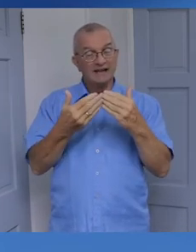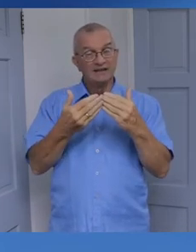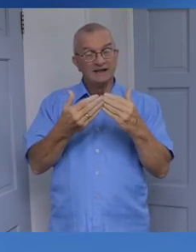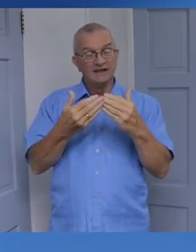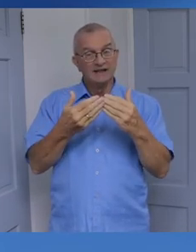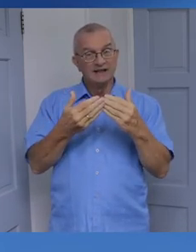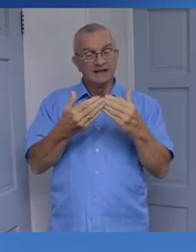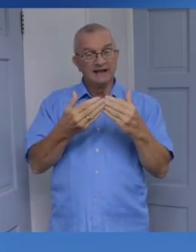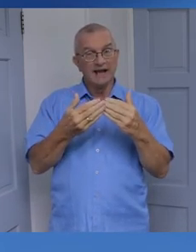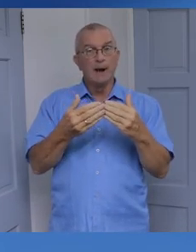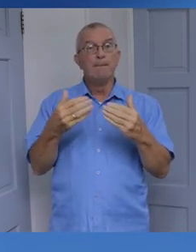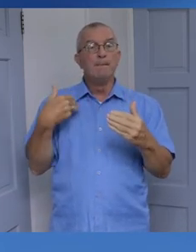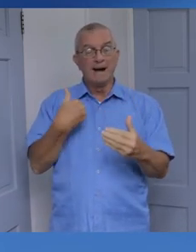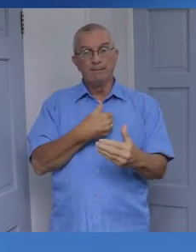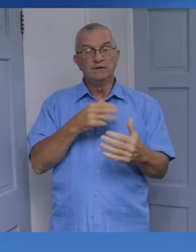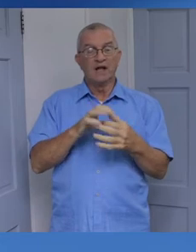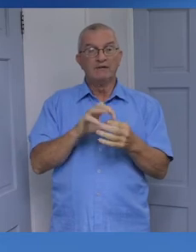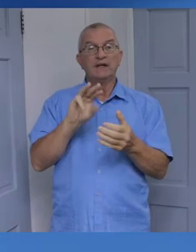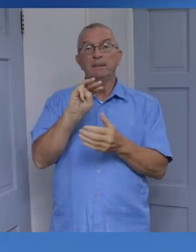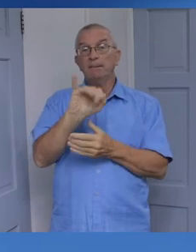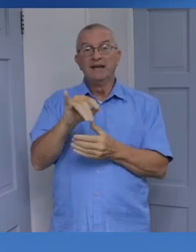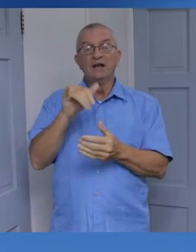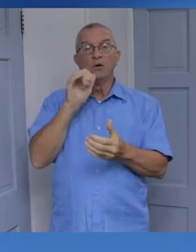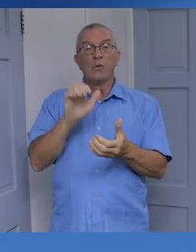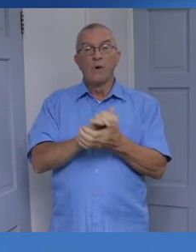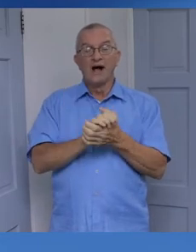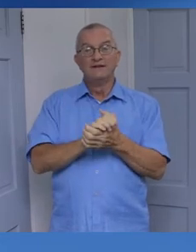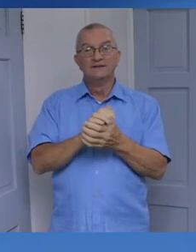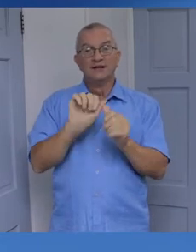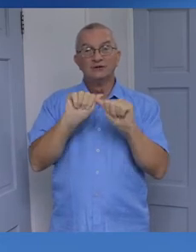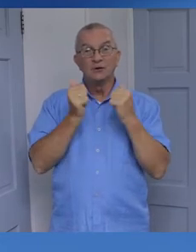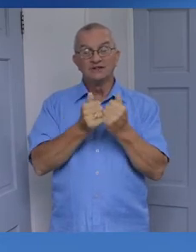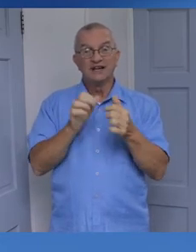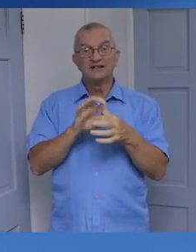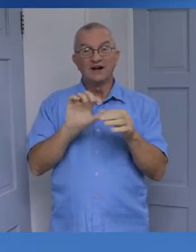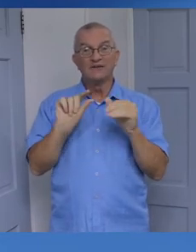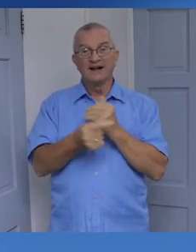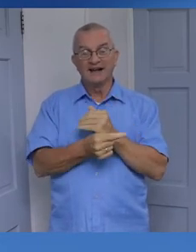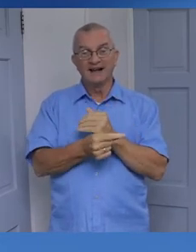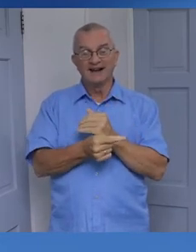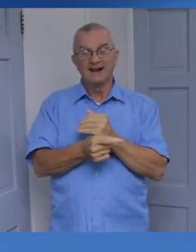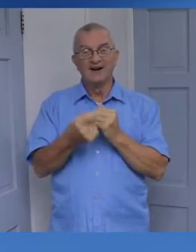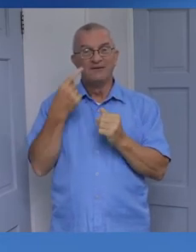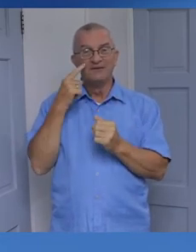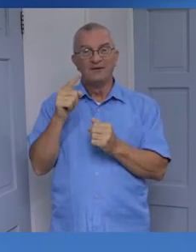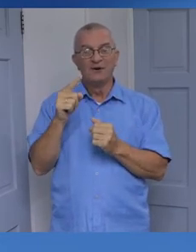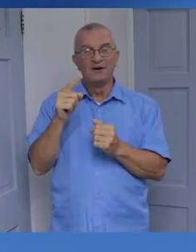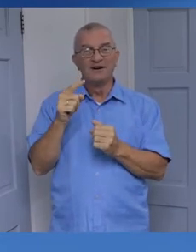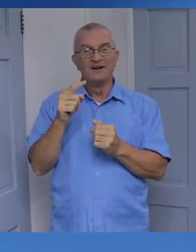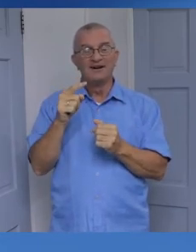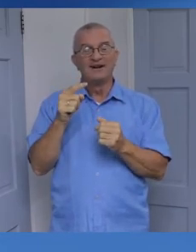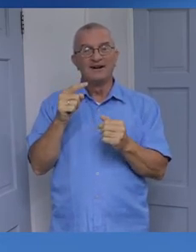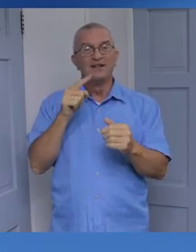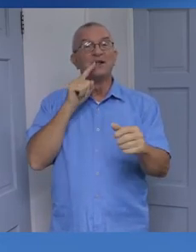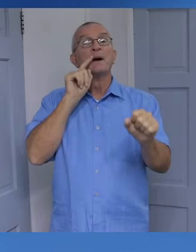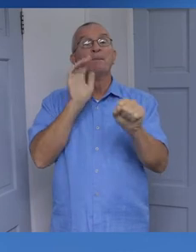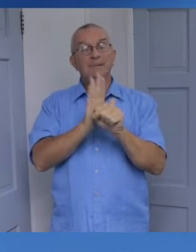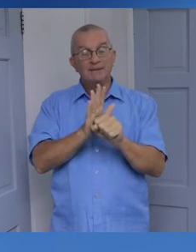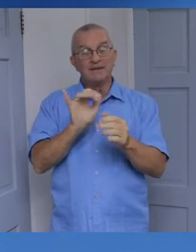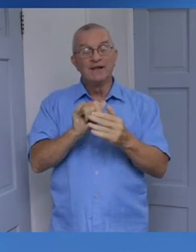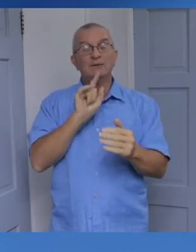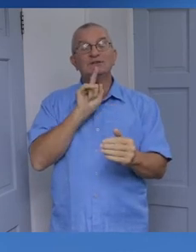Midwives Association of Guyana for their commitment in ensuring that we achieve our set